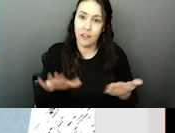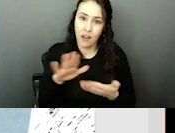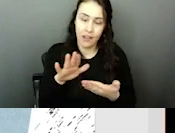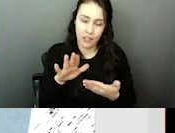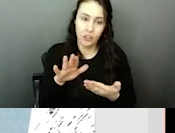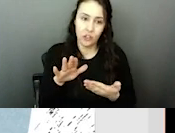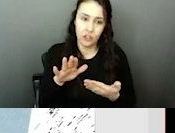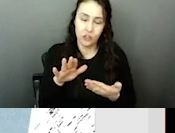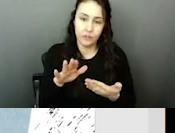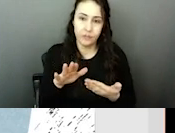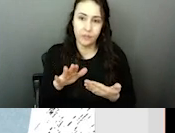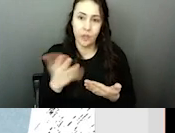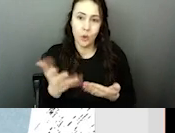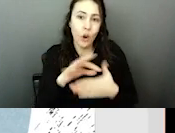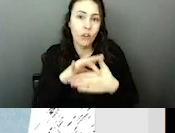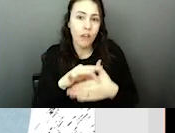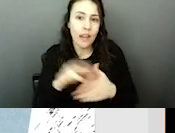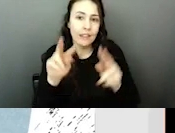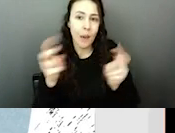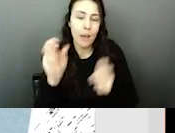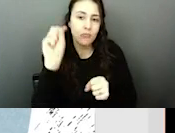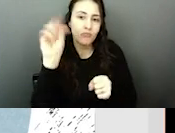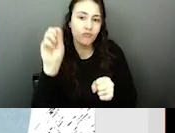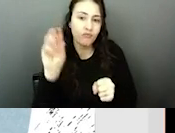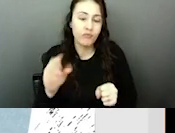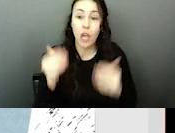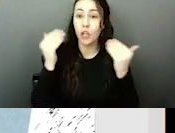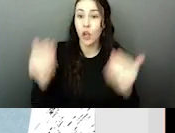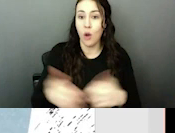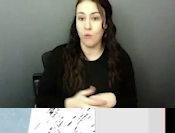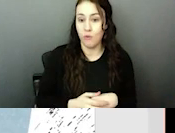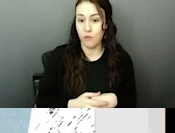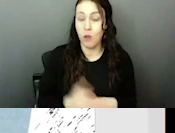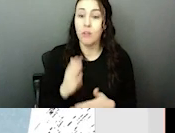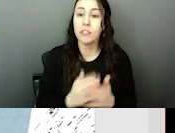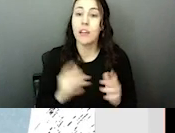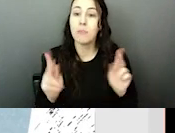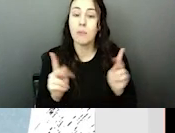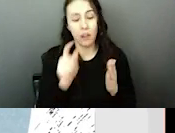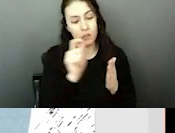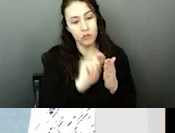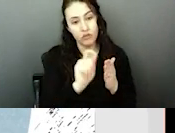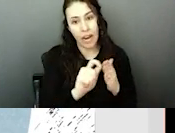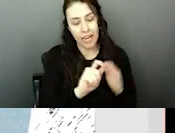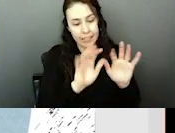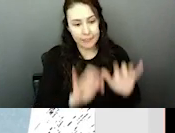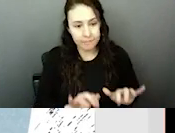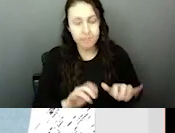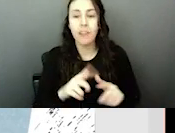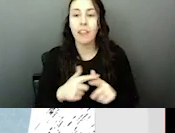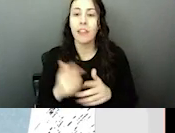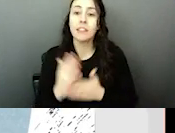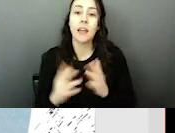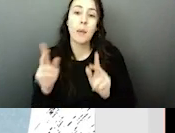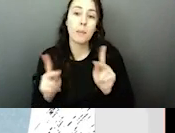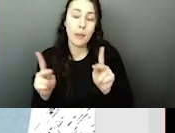Here's your content topics. Go talk about these things. So we had people doing some writing. Then we had some people coming back and doing some